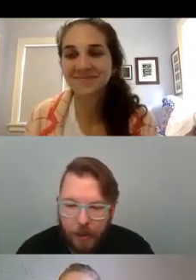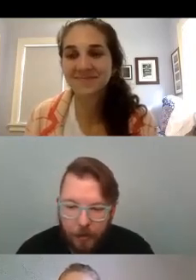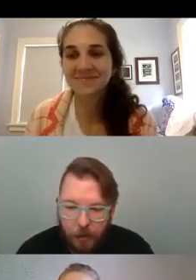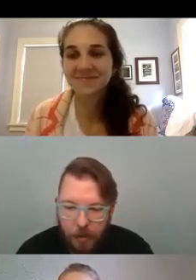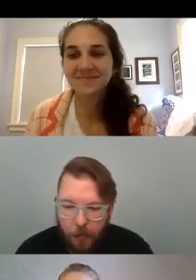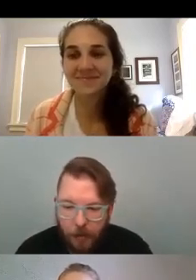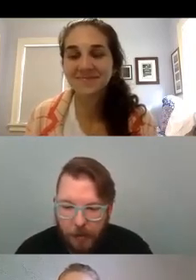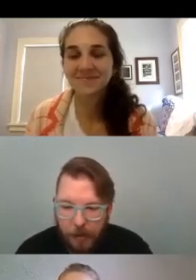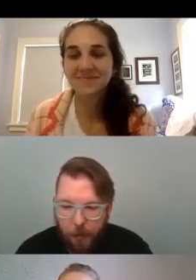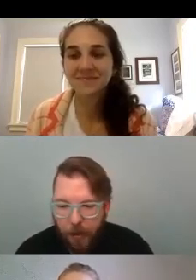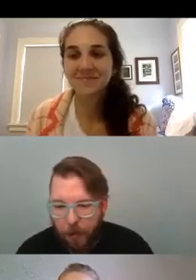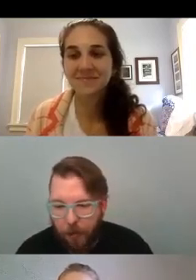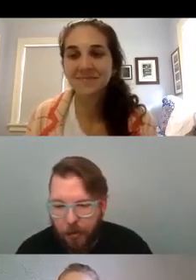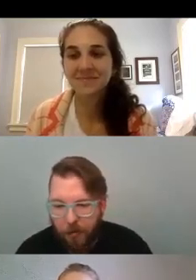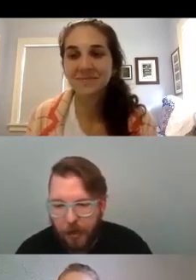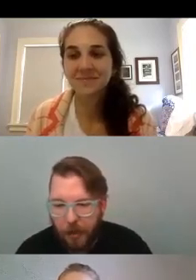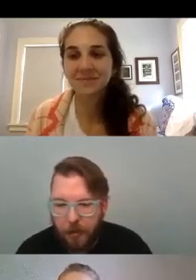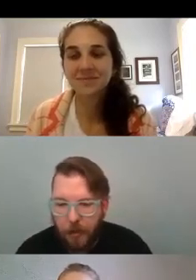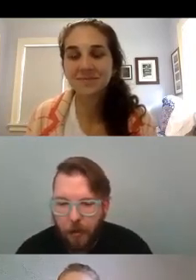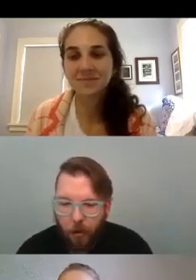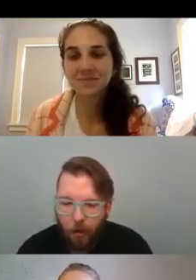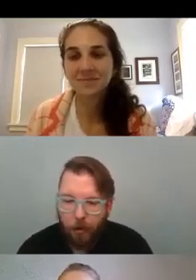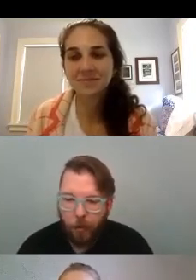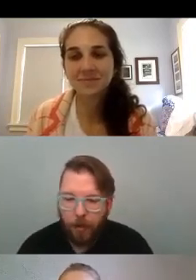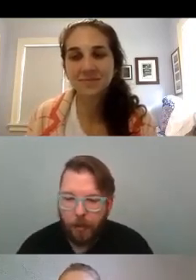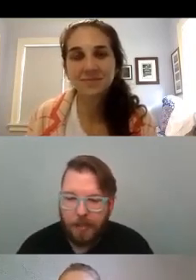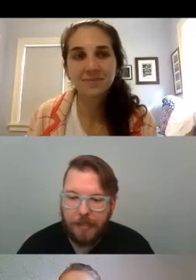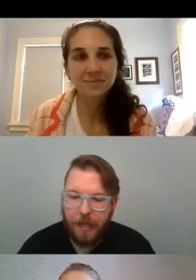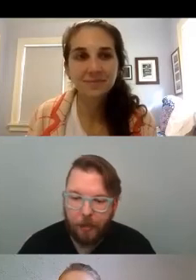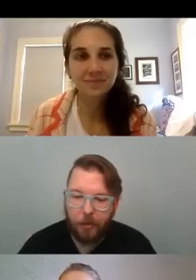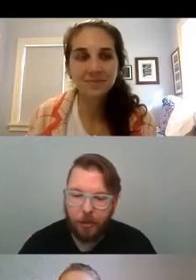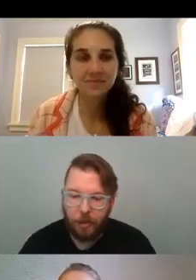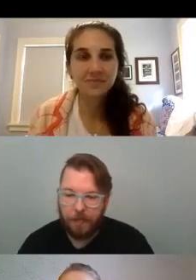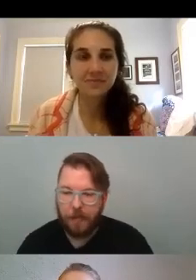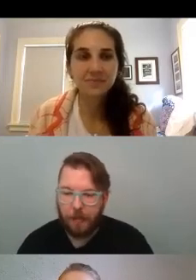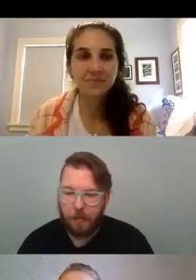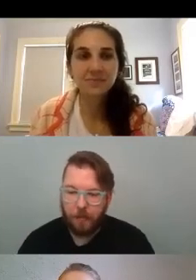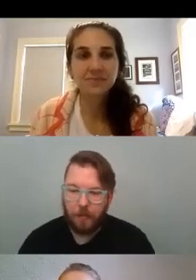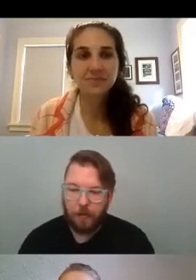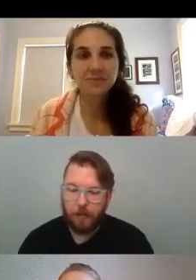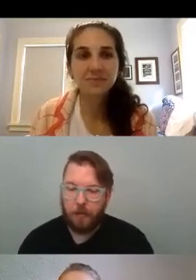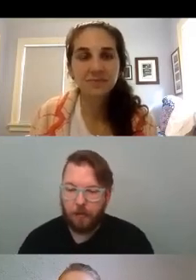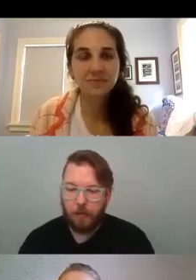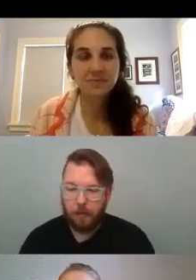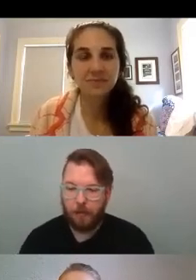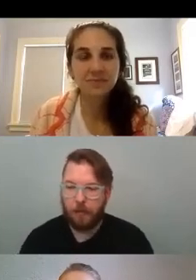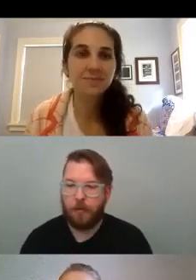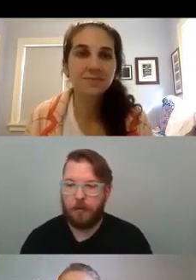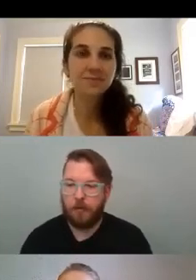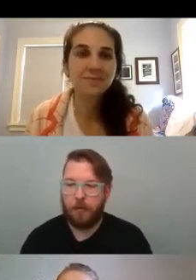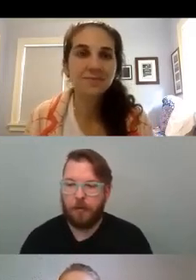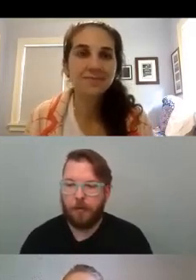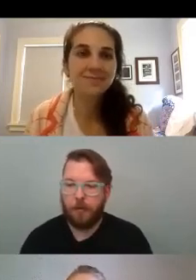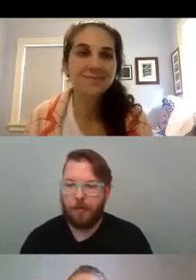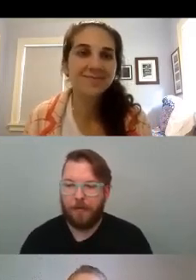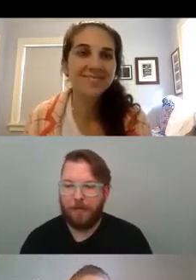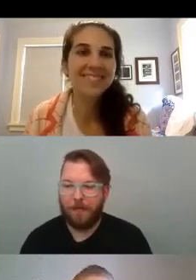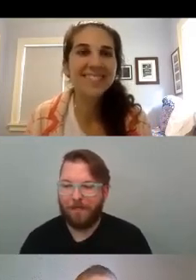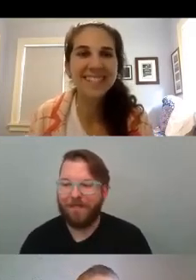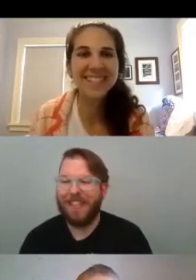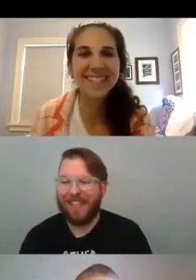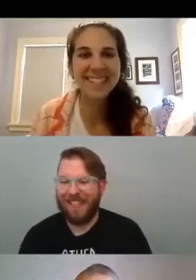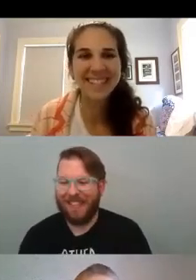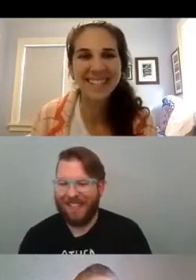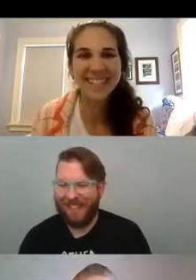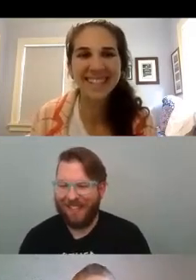work schedule to support these pre and post shift meetings, or are you working with staggered shifts? I will happily take